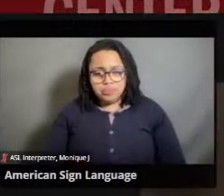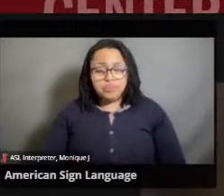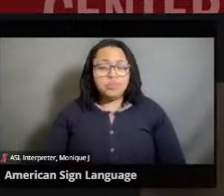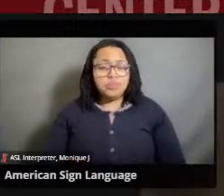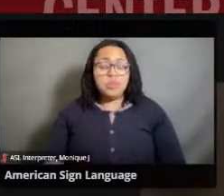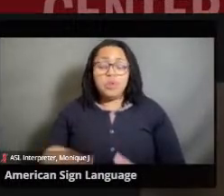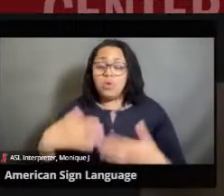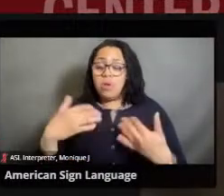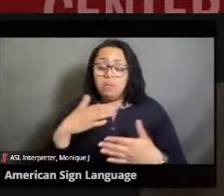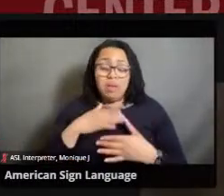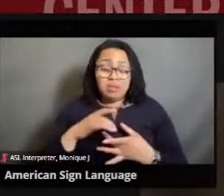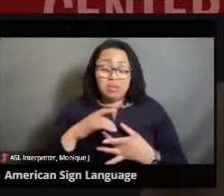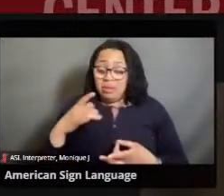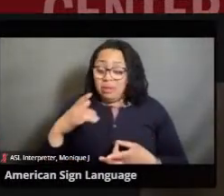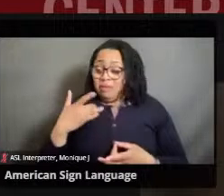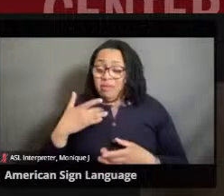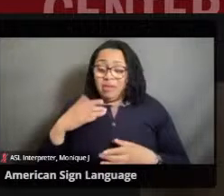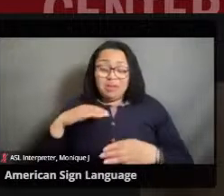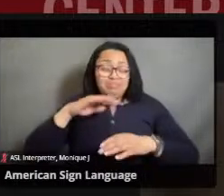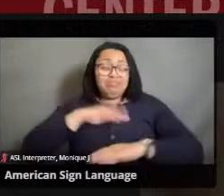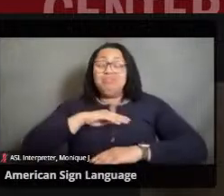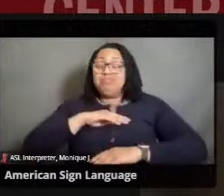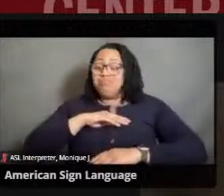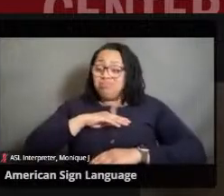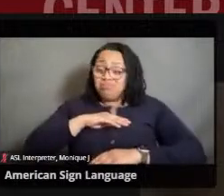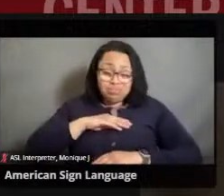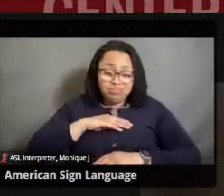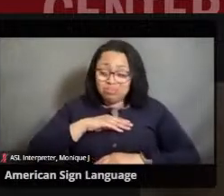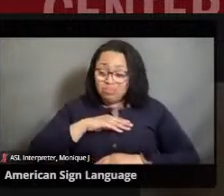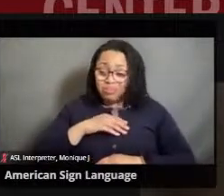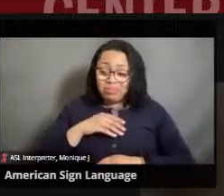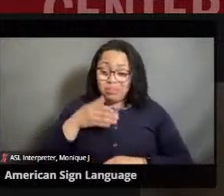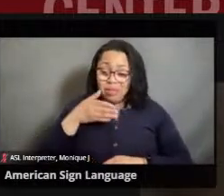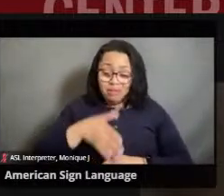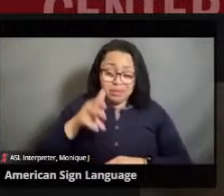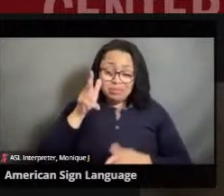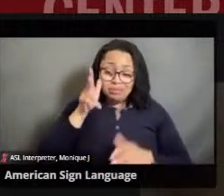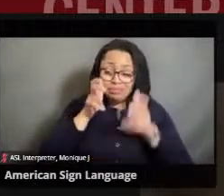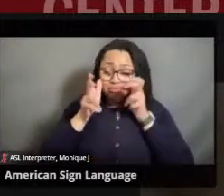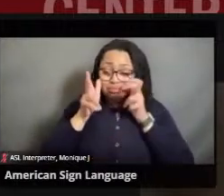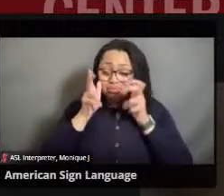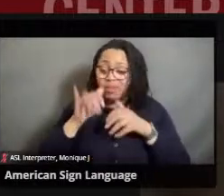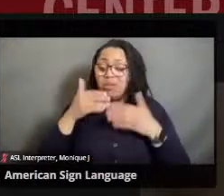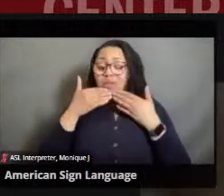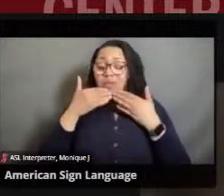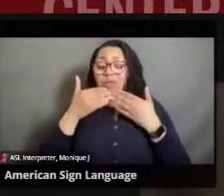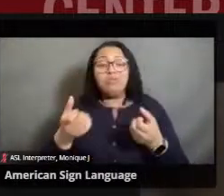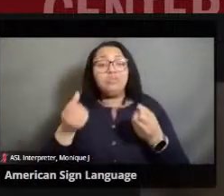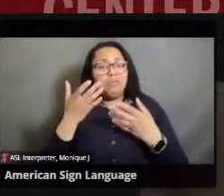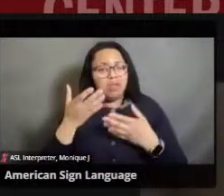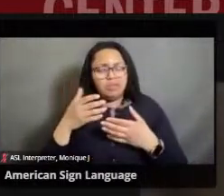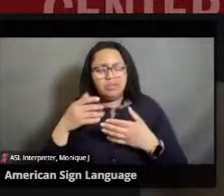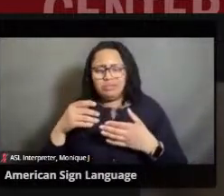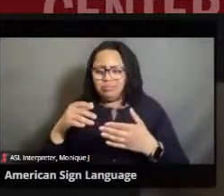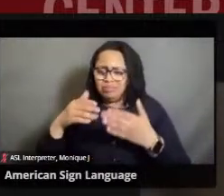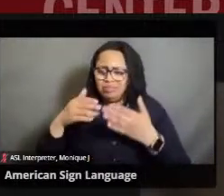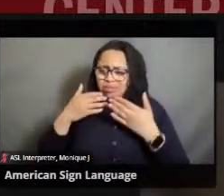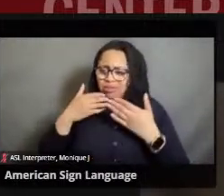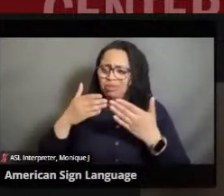My spirit is just so full after hearing that. Thank you so much, Bisalay, for all that you are and sharing that with us